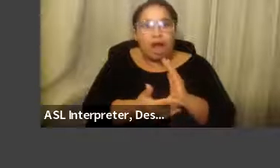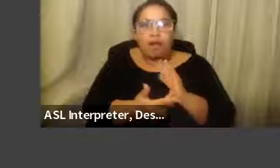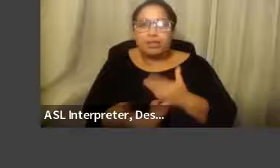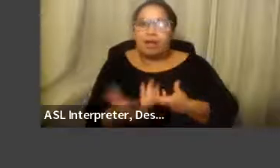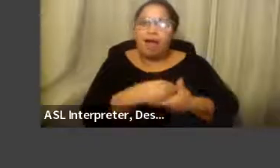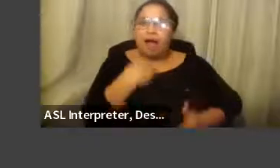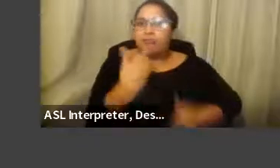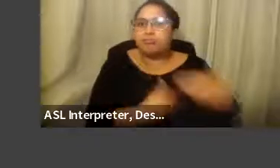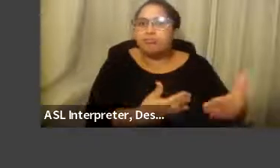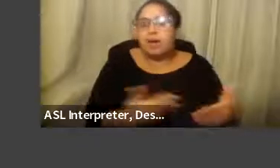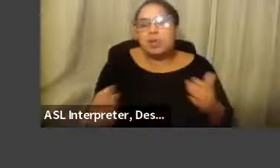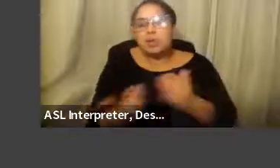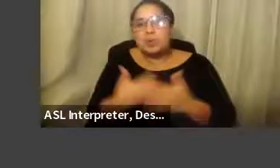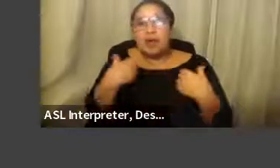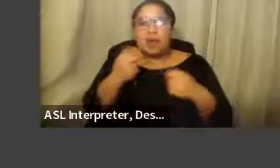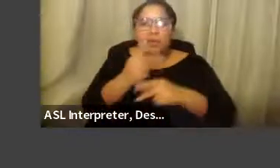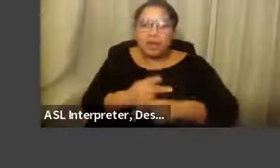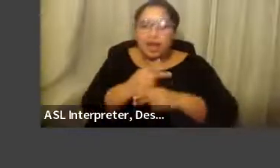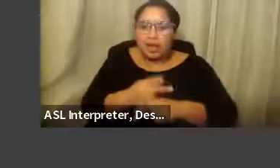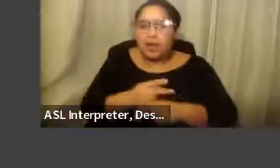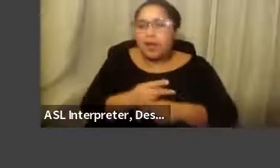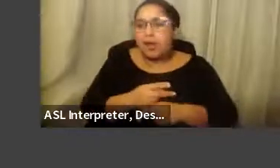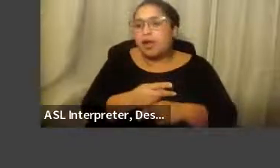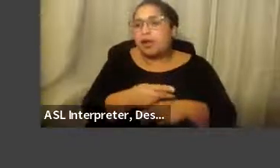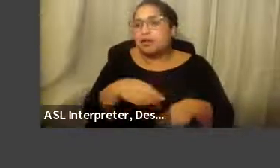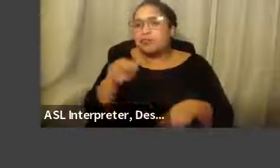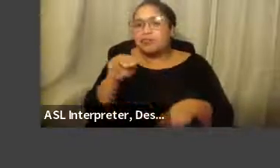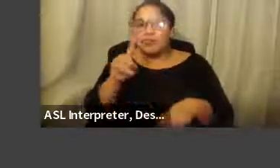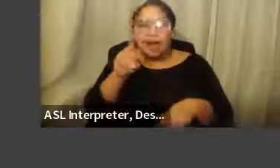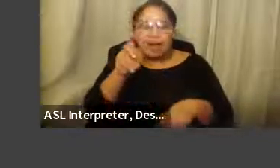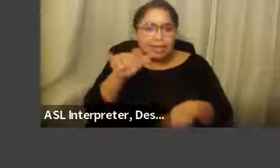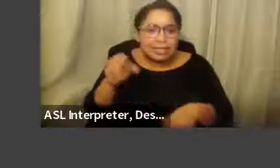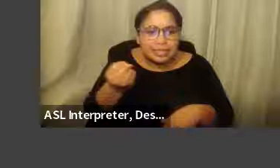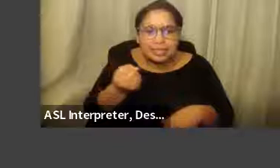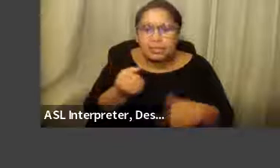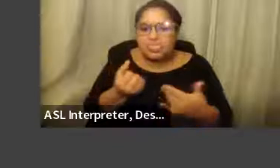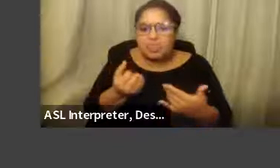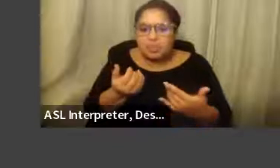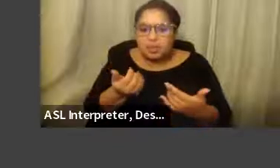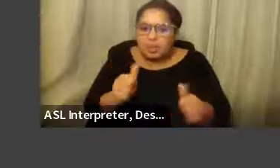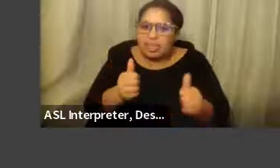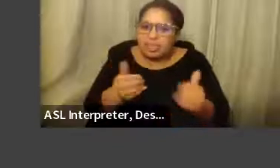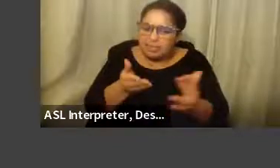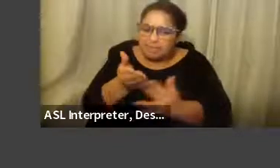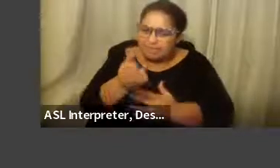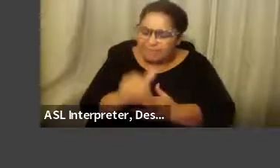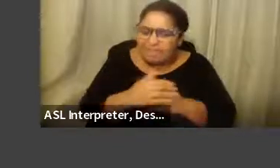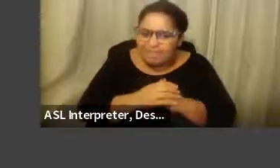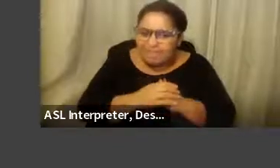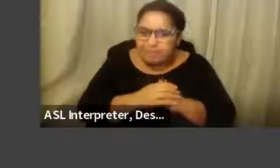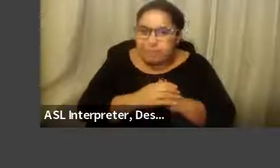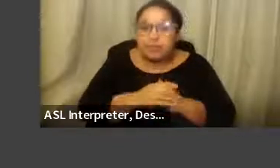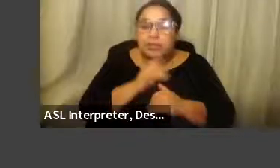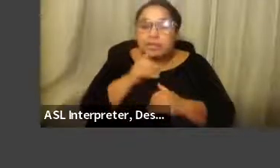and new healthcare modalities and things like that. So we're working through that as well. And as I'm sure you all